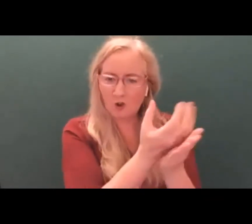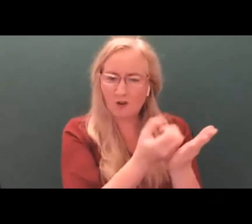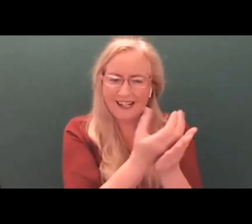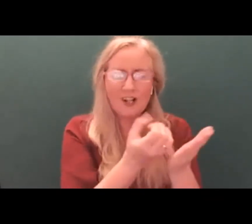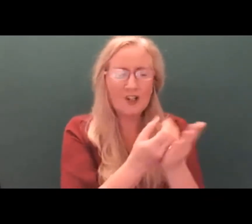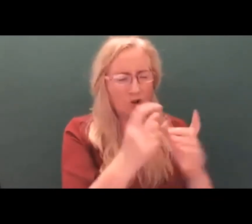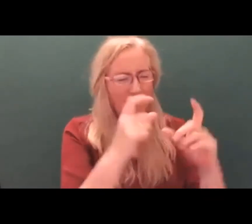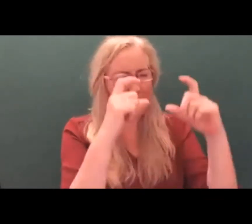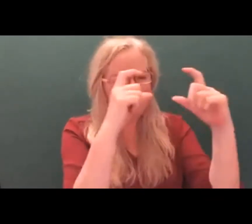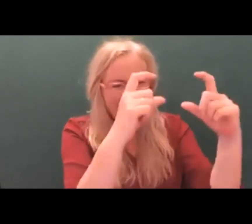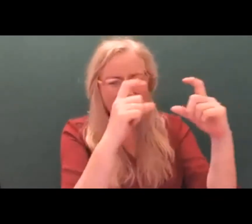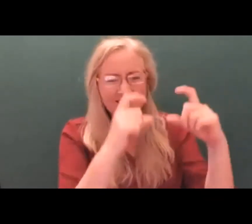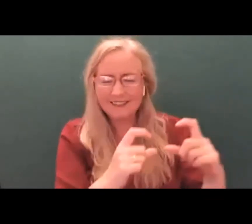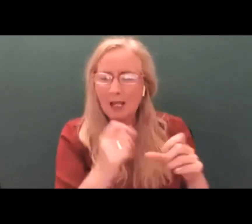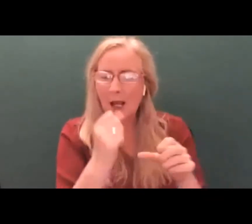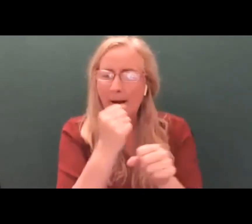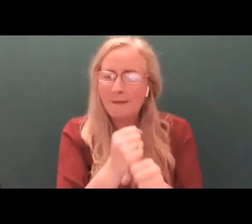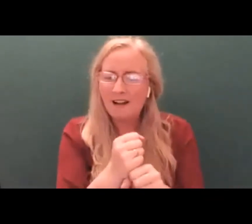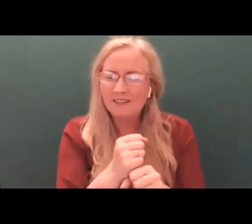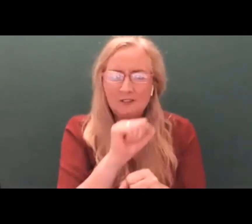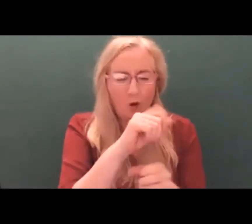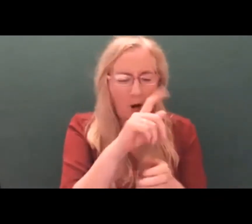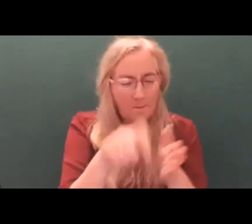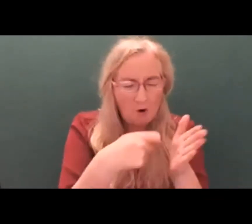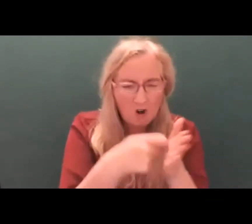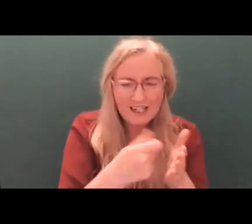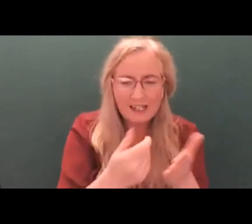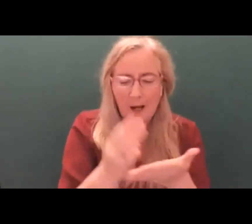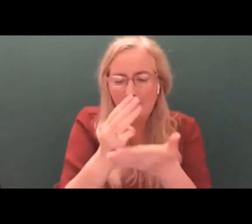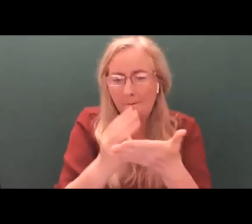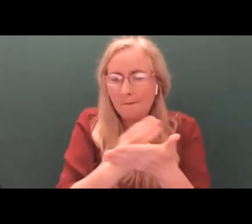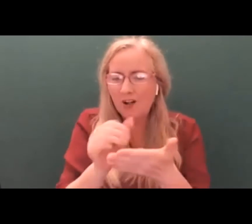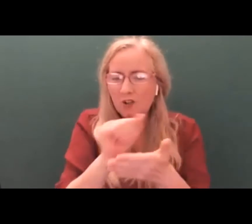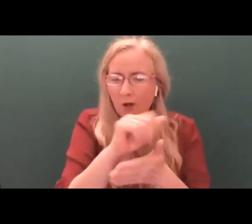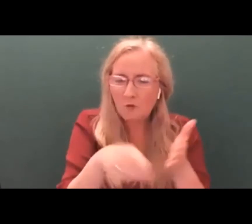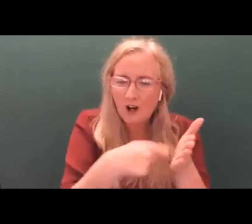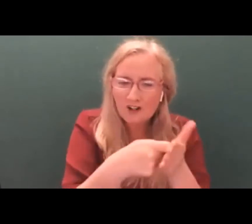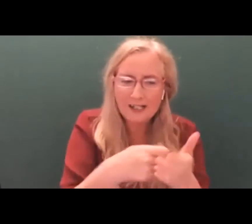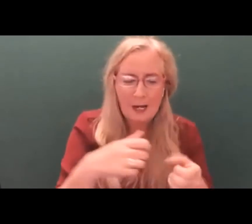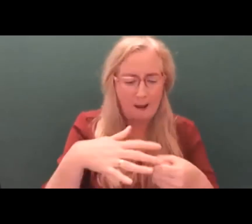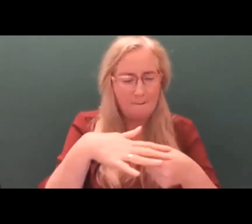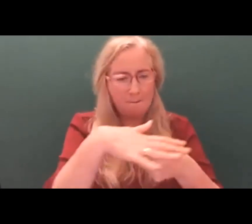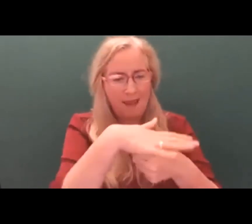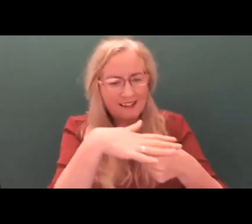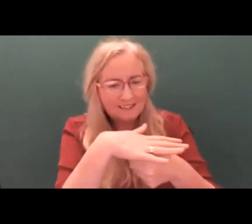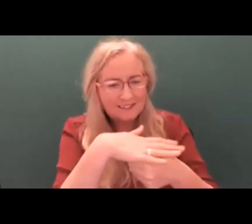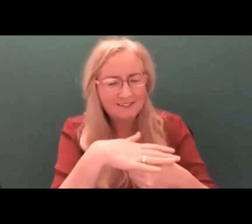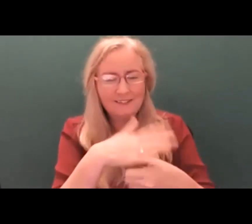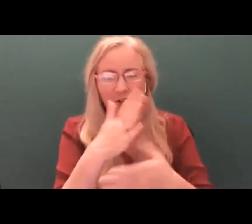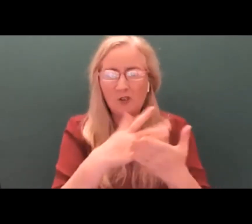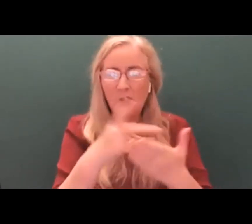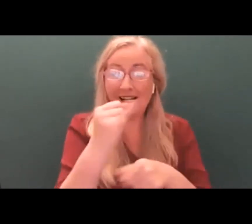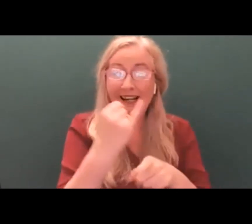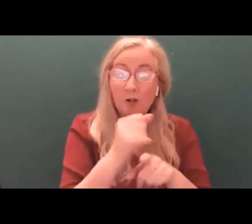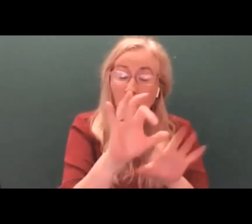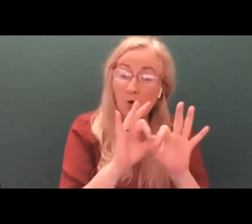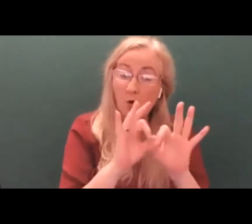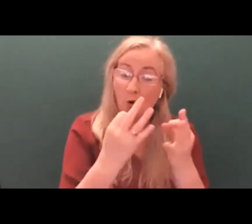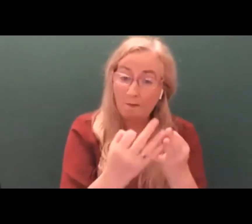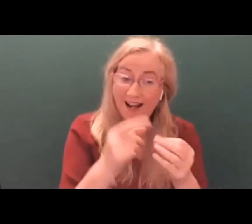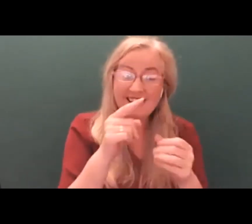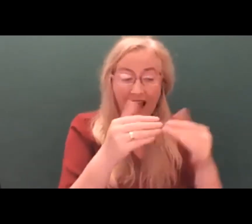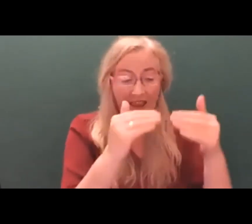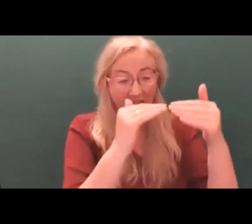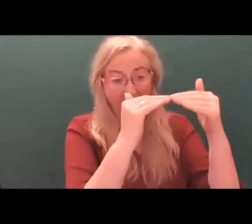piece about, you know, maybe your project or an element of your project or your place or someone in your group or whatever. So that's maybe a longer